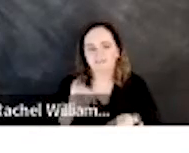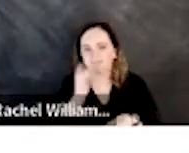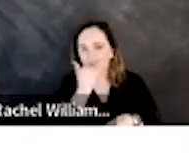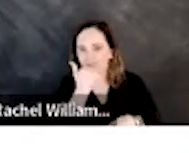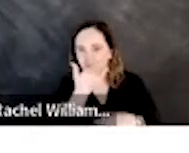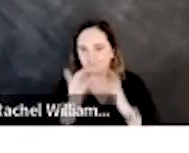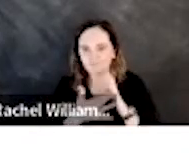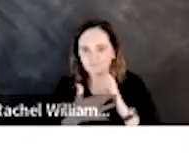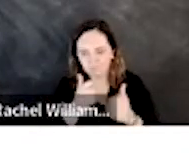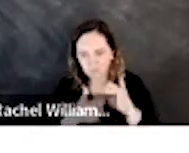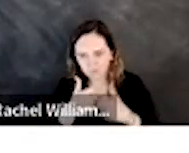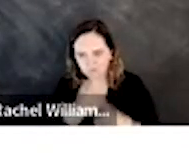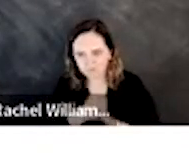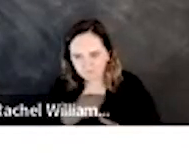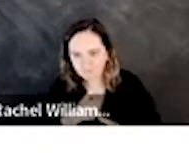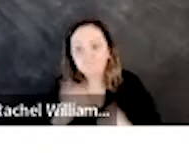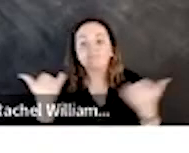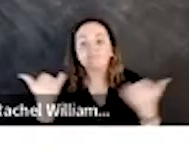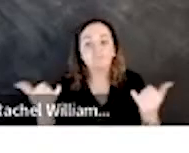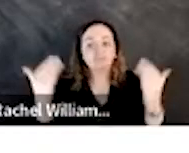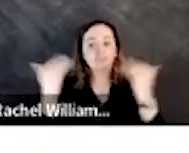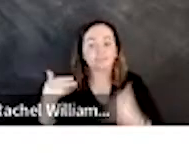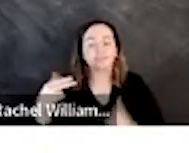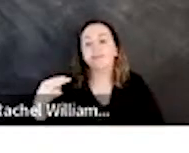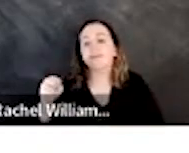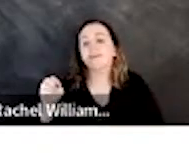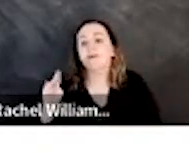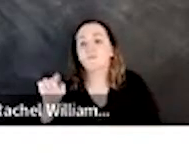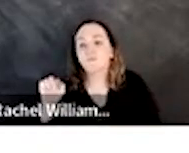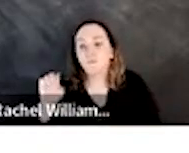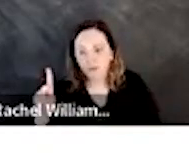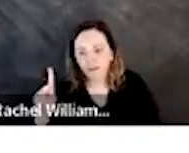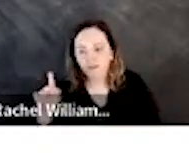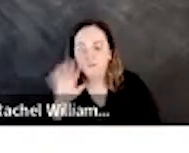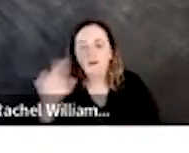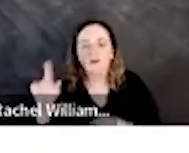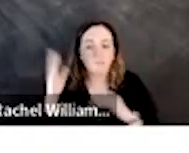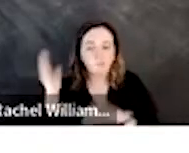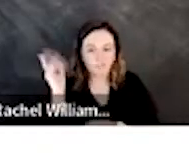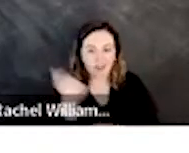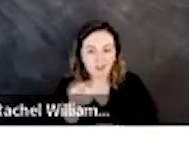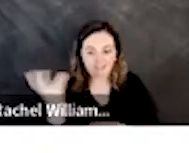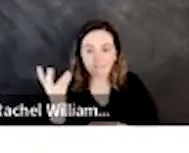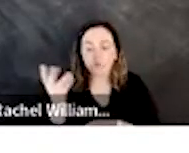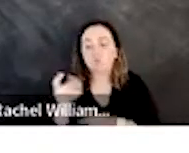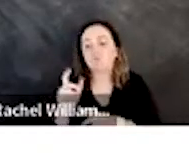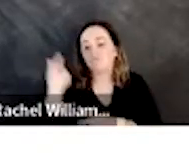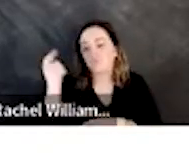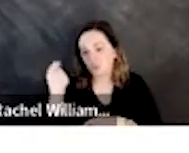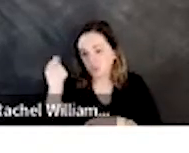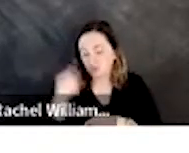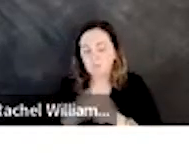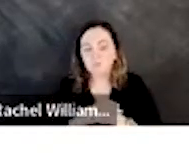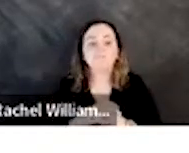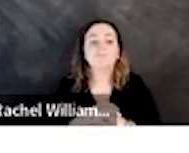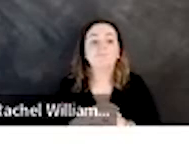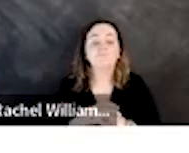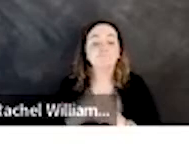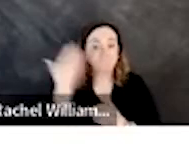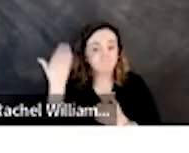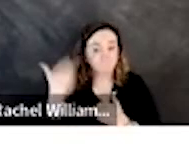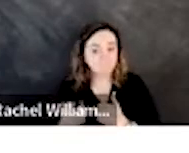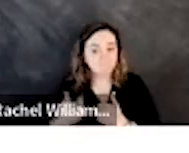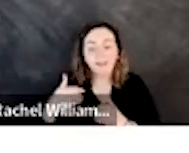few scholarships. Hello, everyone. My name is Donna Hembrick, and I'm one of the counselors here at Jordan. The